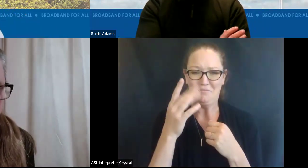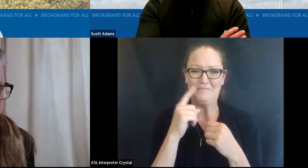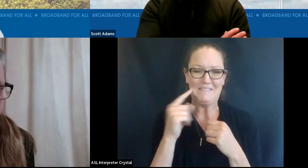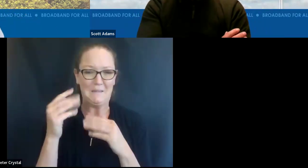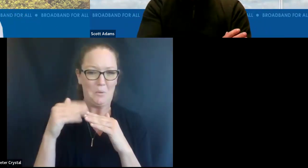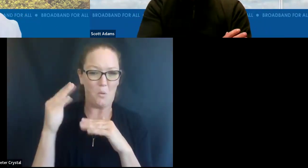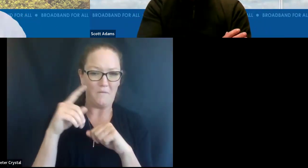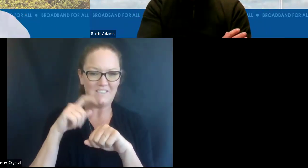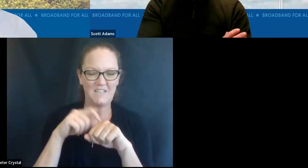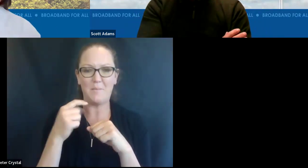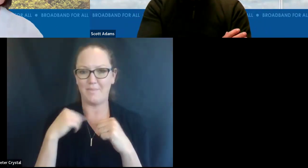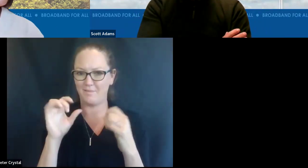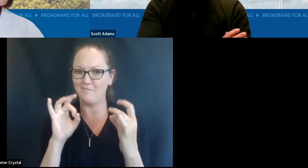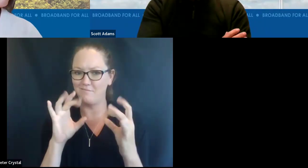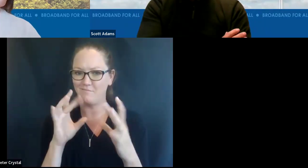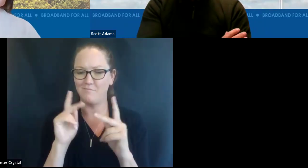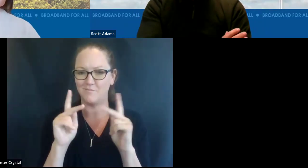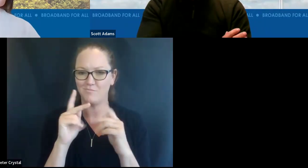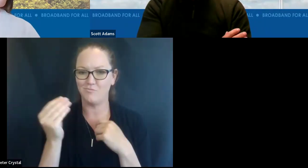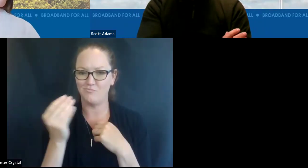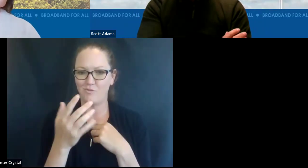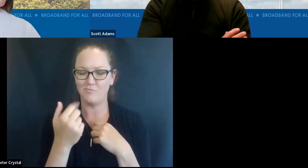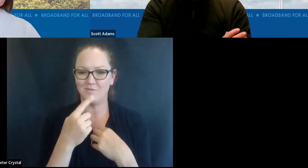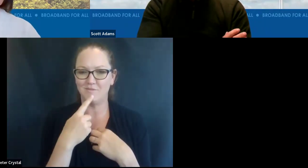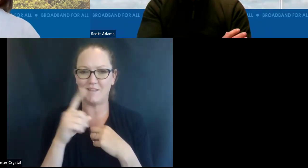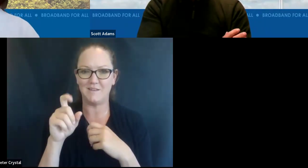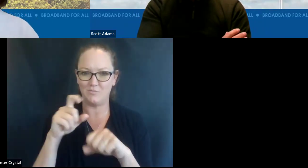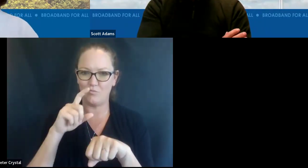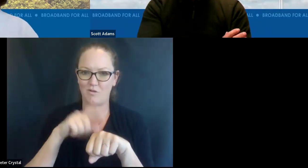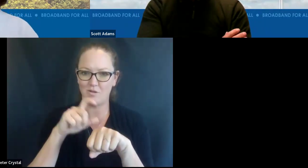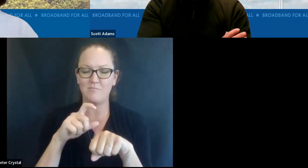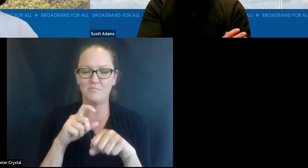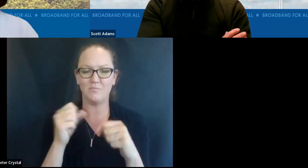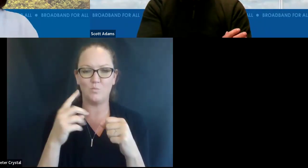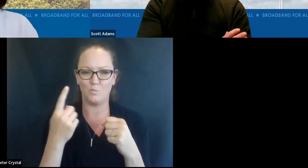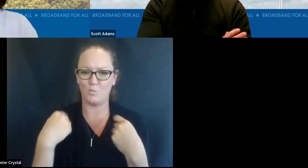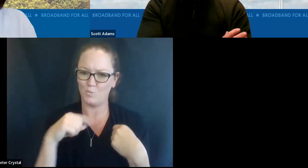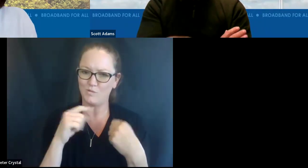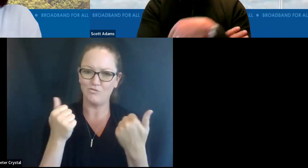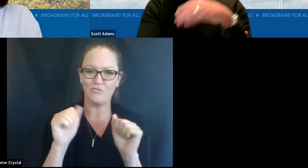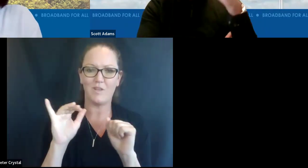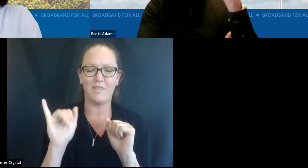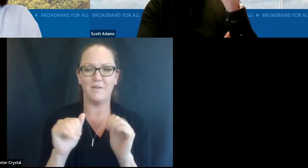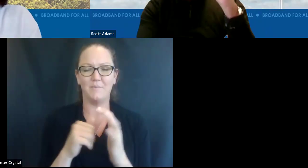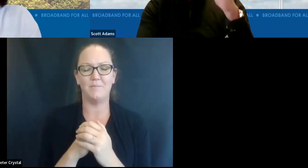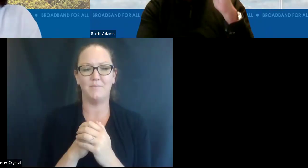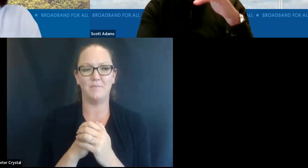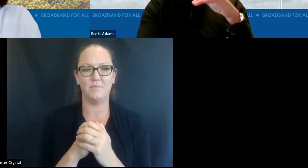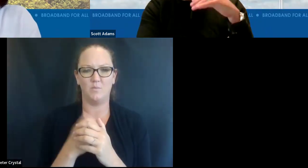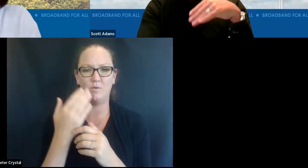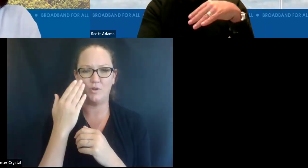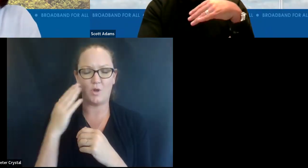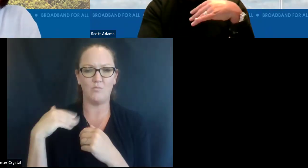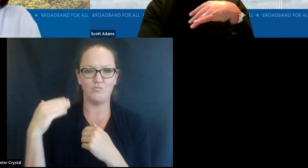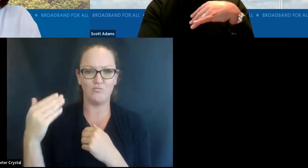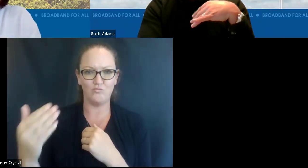the feedback people gave us is to be on time, and we're working on that. But we know we went through